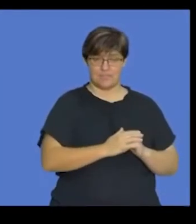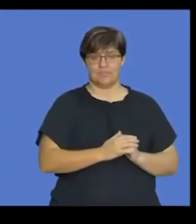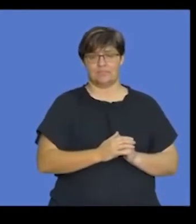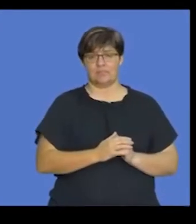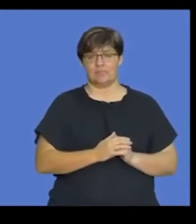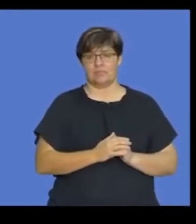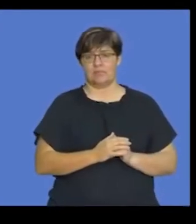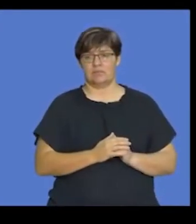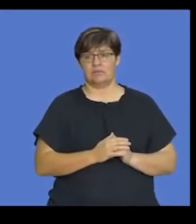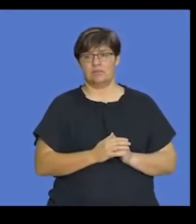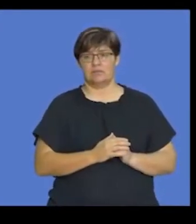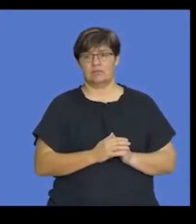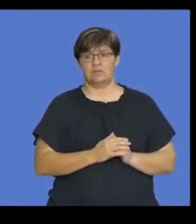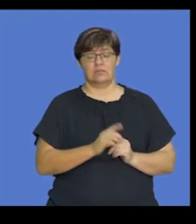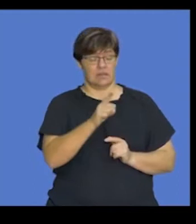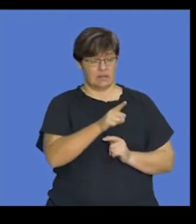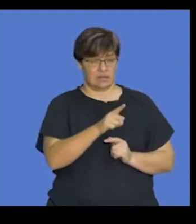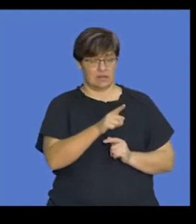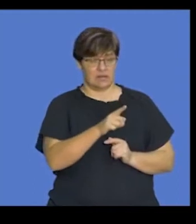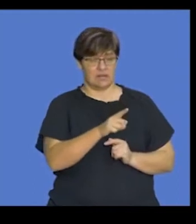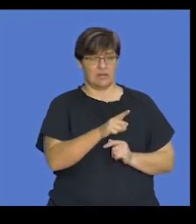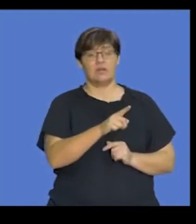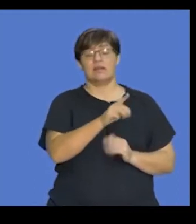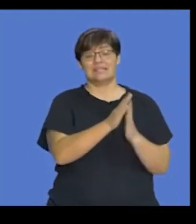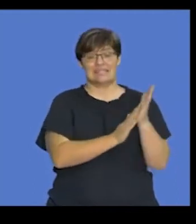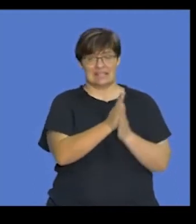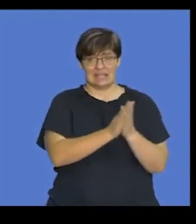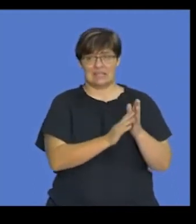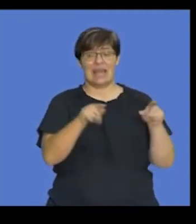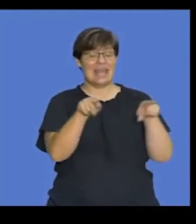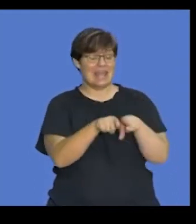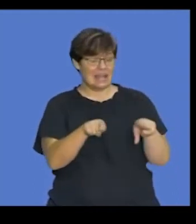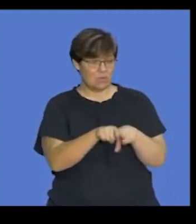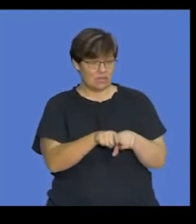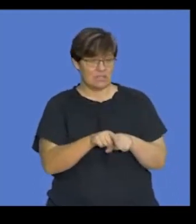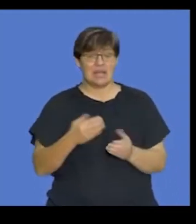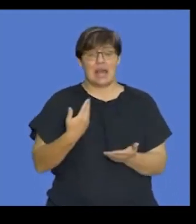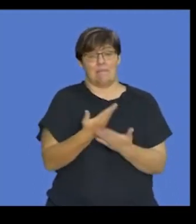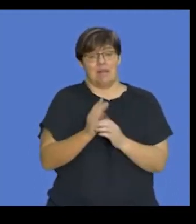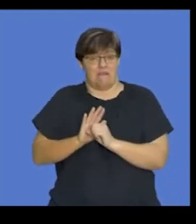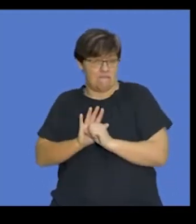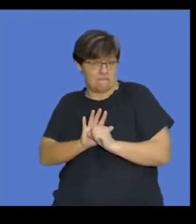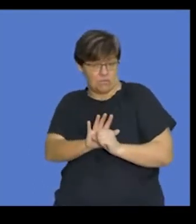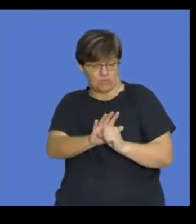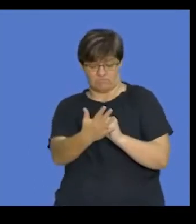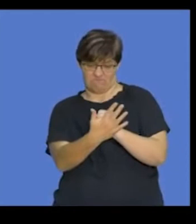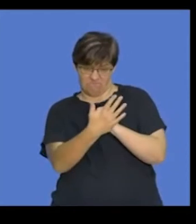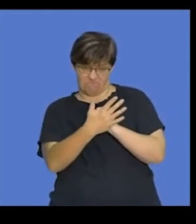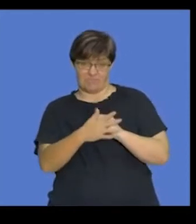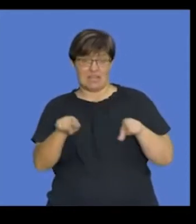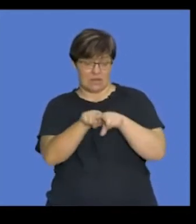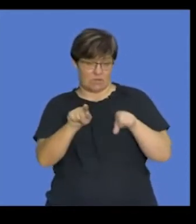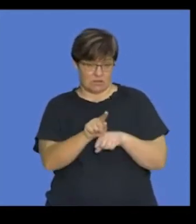we have our static friction, which is equal to the applied force, but can